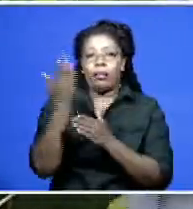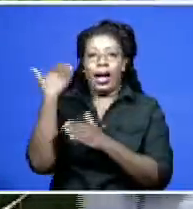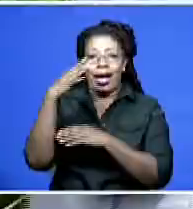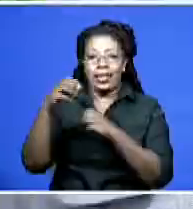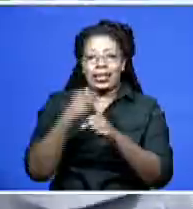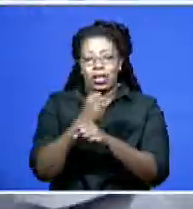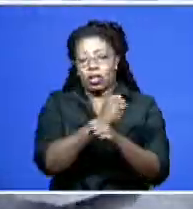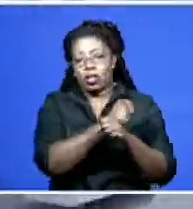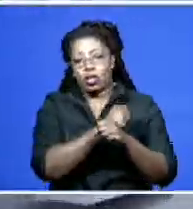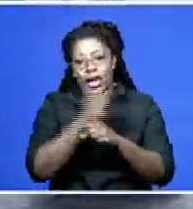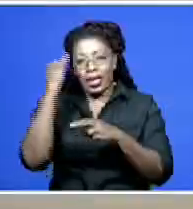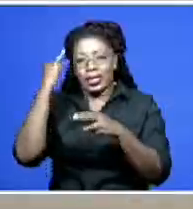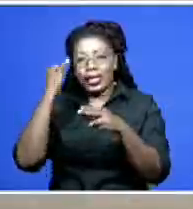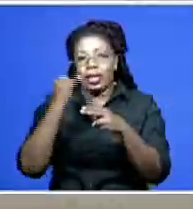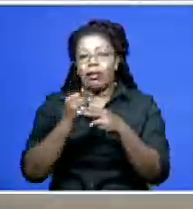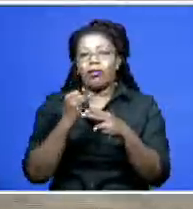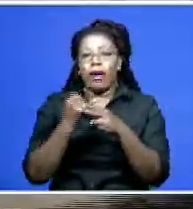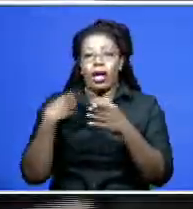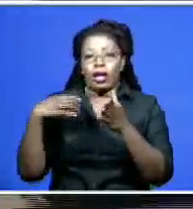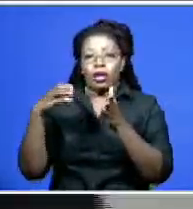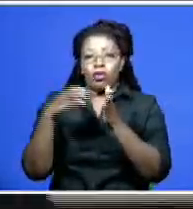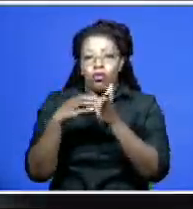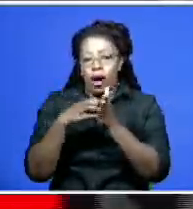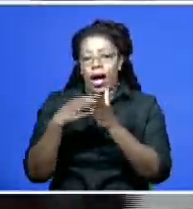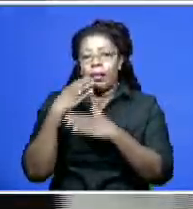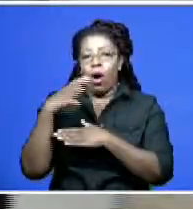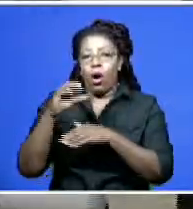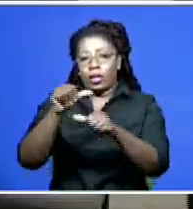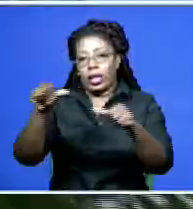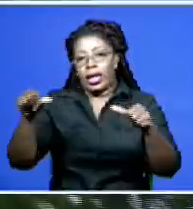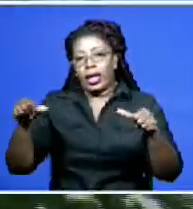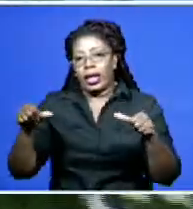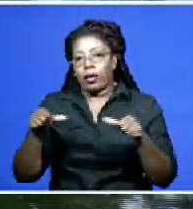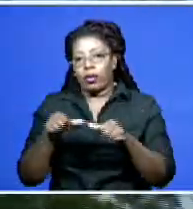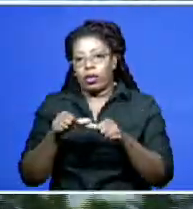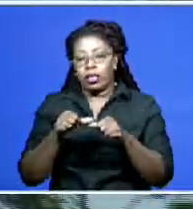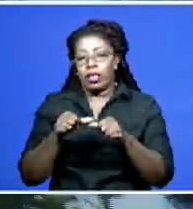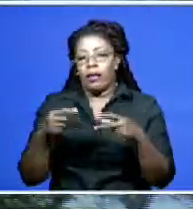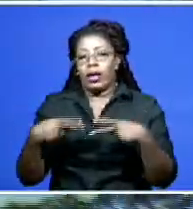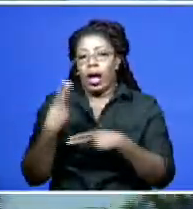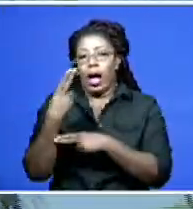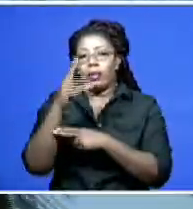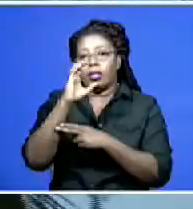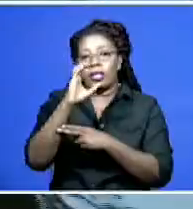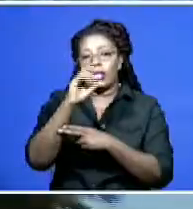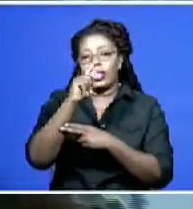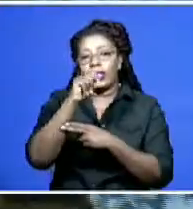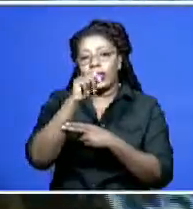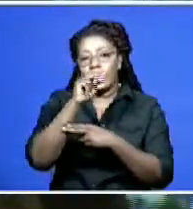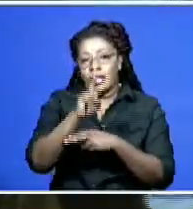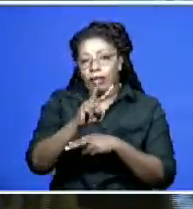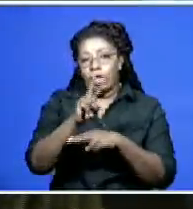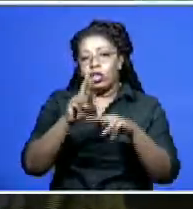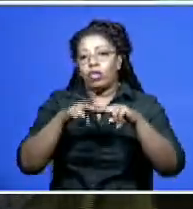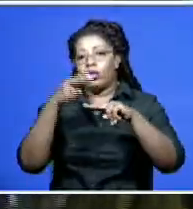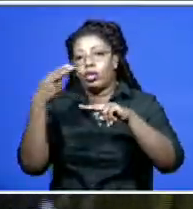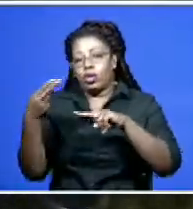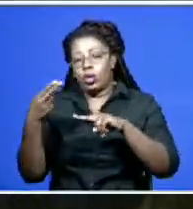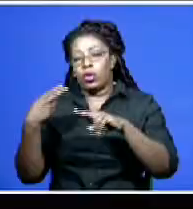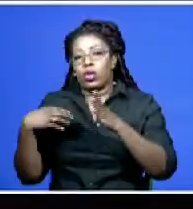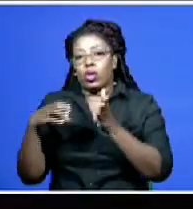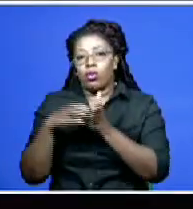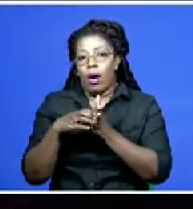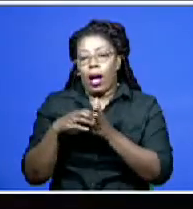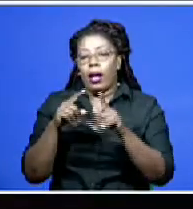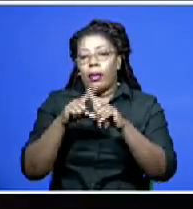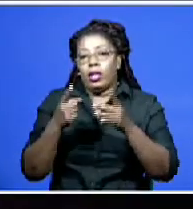security officials have identified crime hotspots in the inner city, setting up CCTV to reduce the incidence of crime. However, they